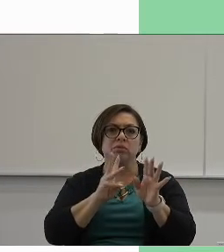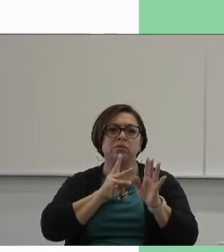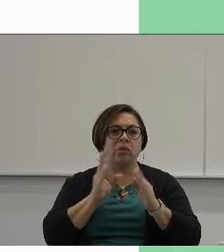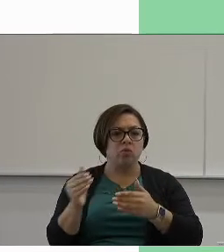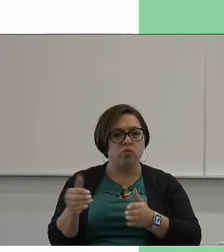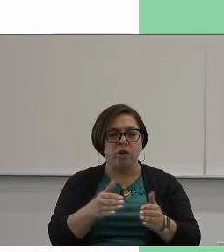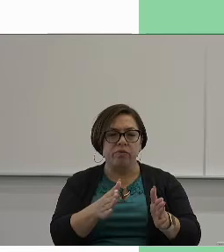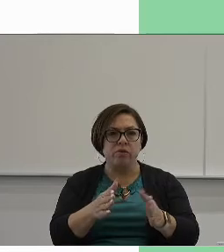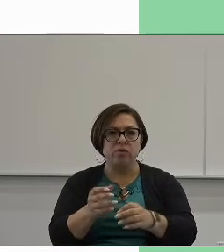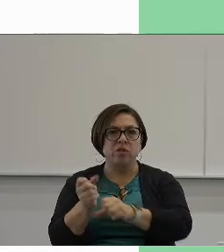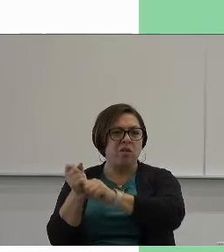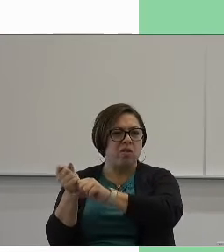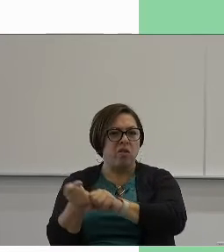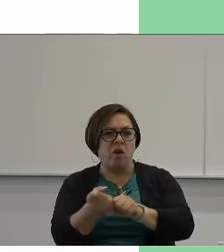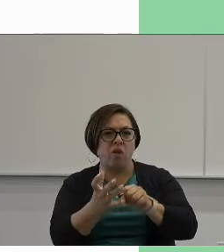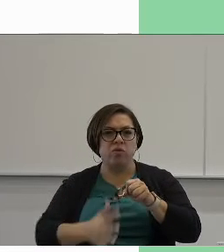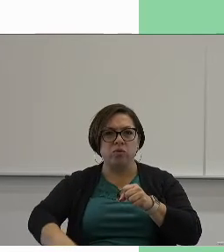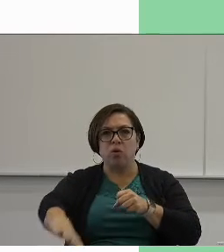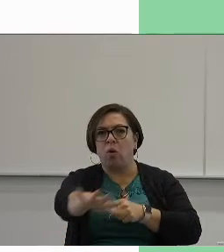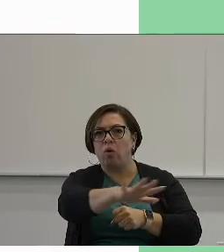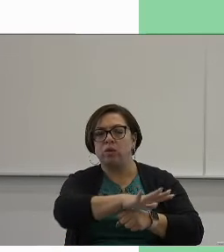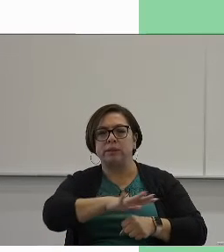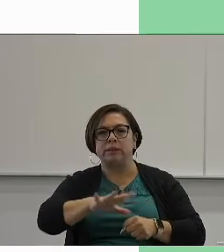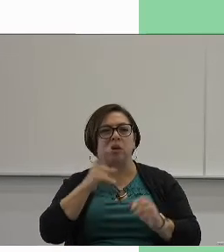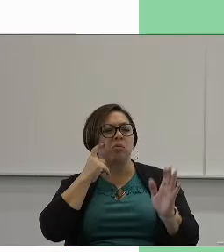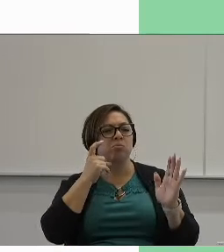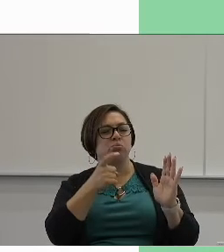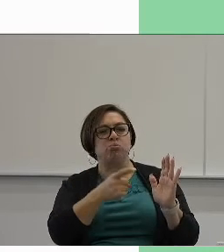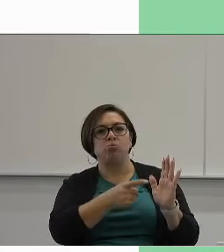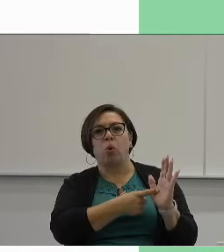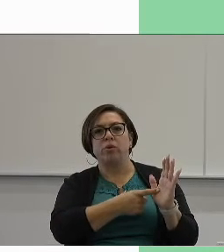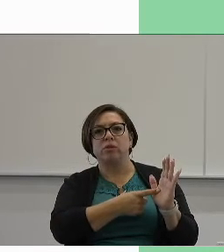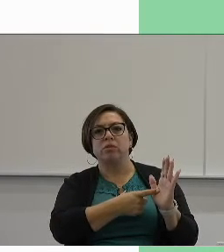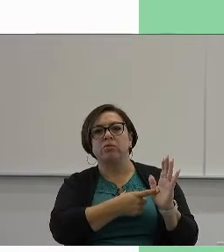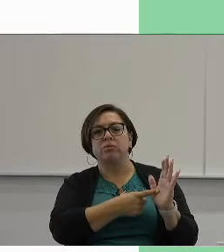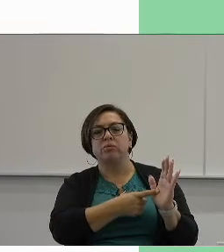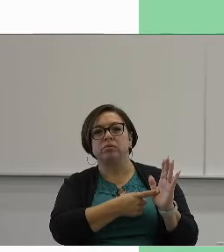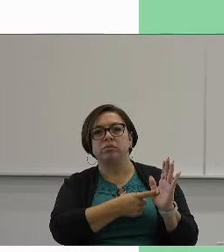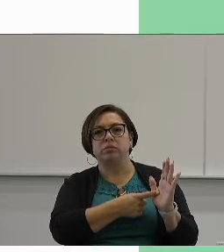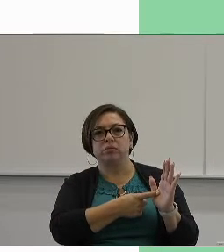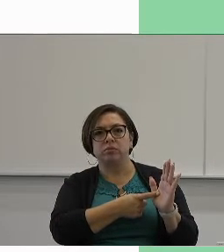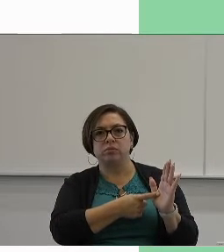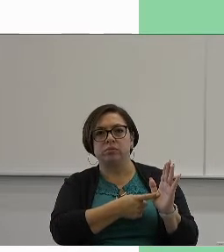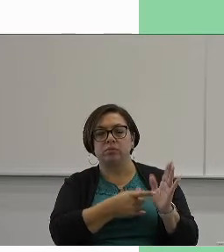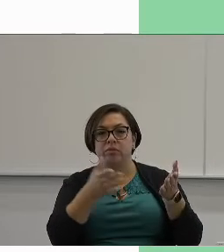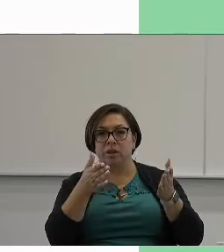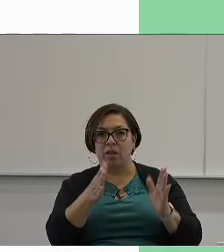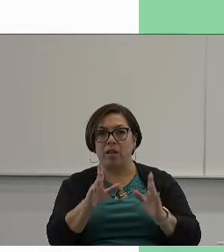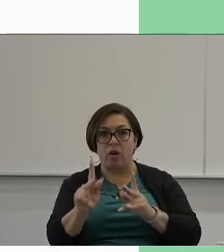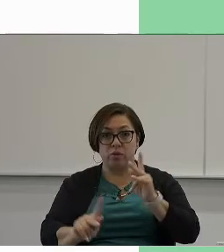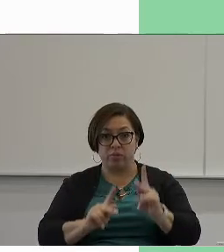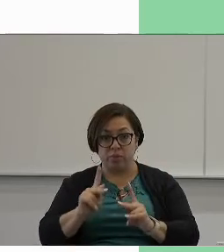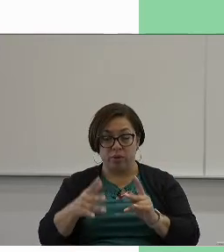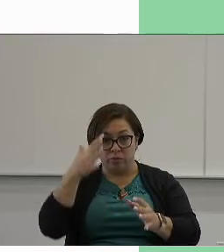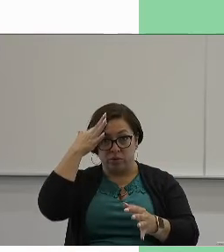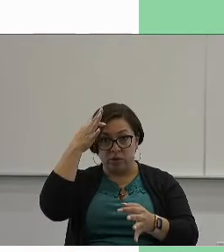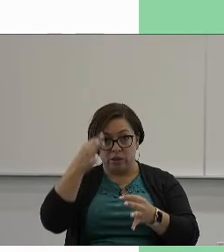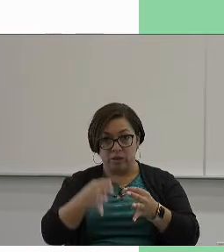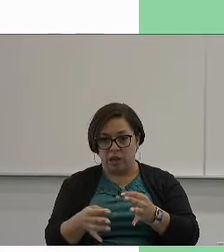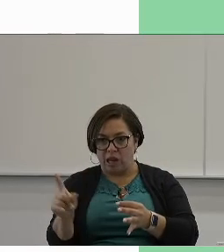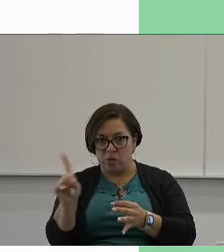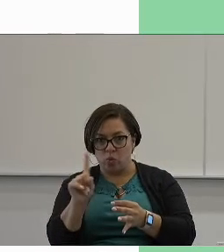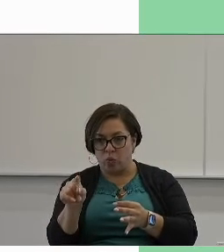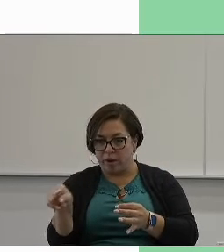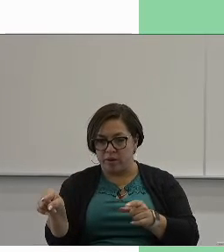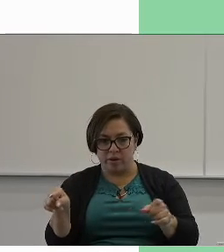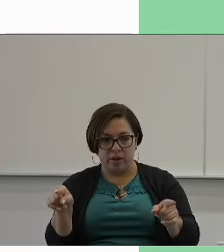golf courses, just easily recognizable geographic features that allow folks who need to determine where they fit into